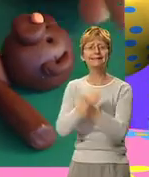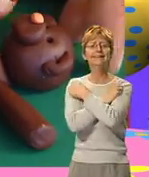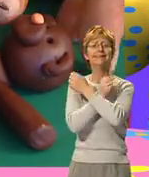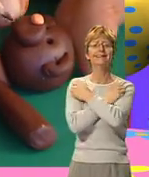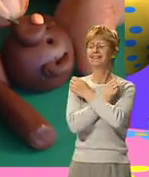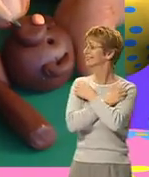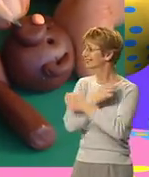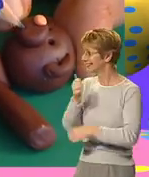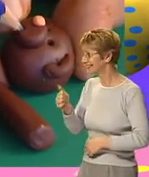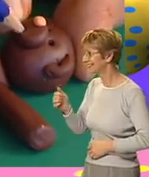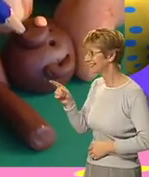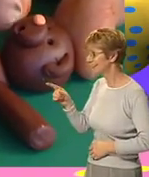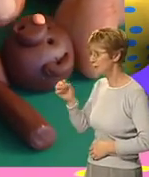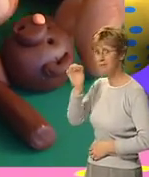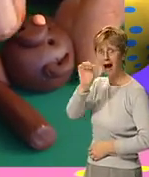using a pencil to make the eyes.